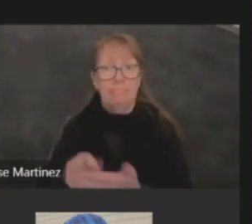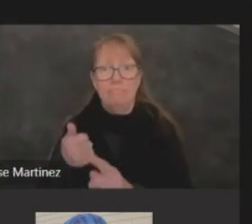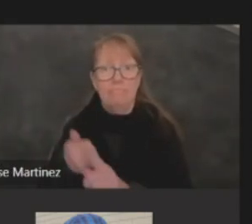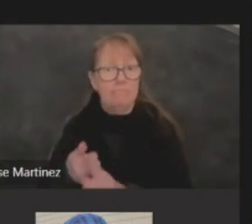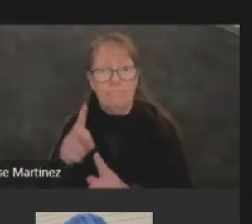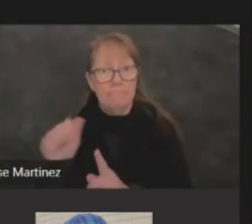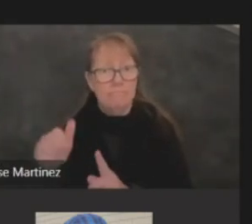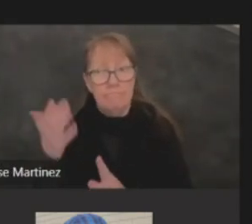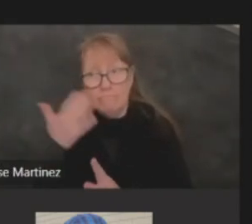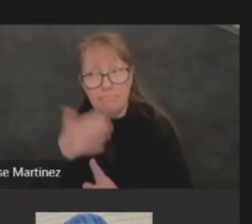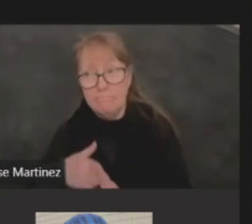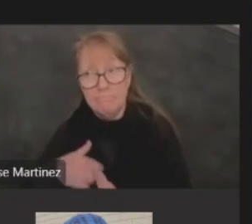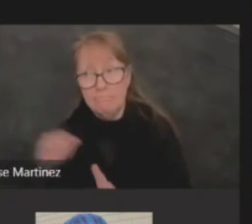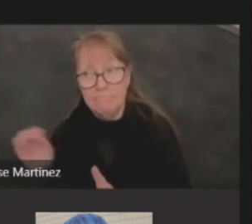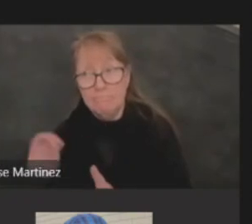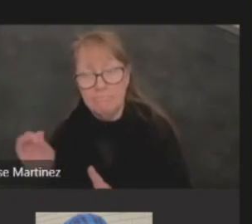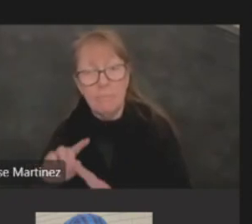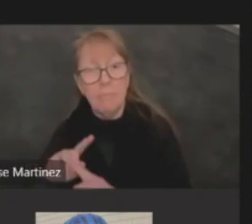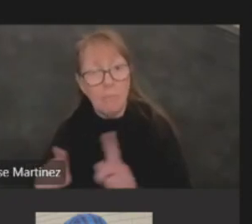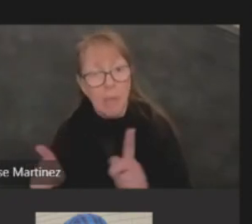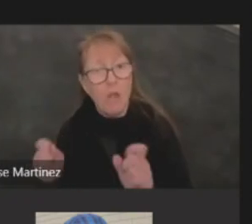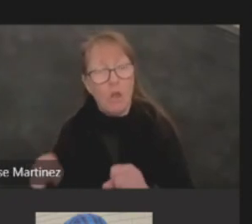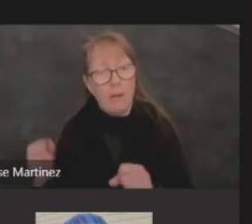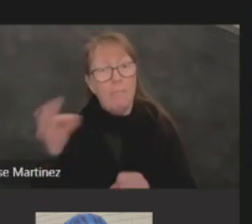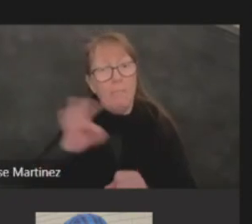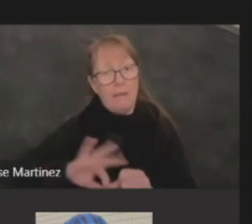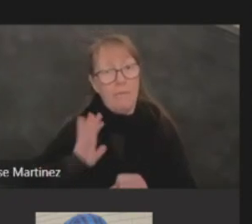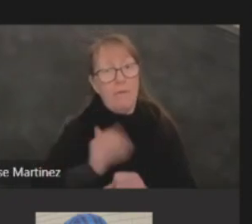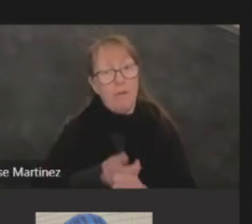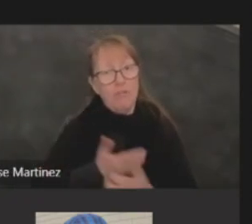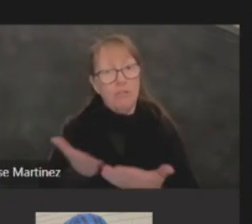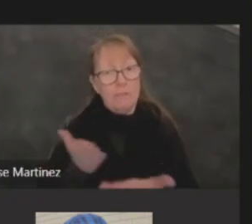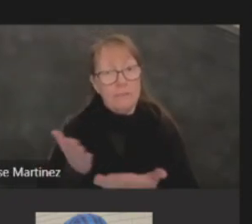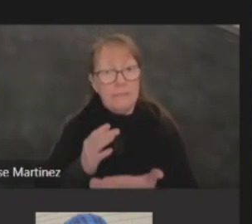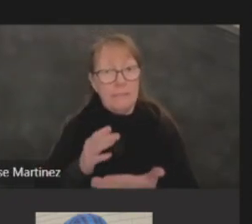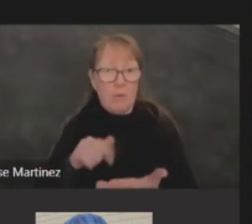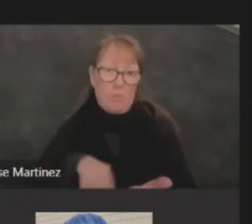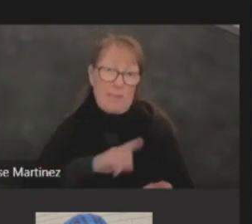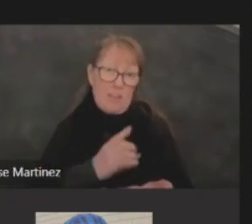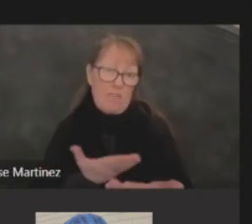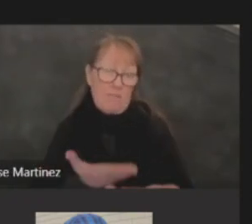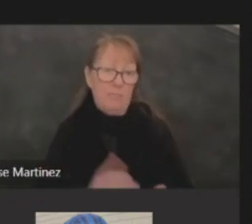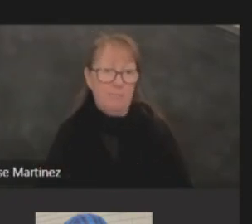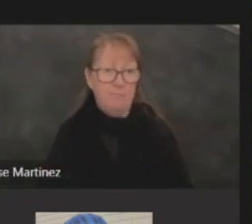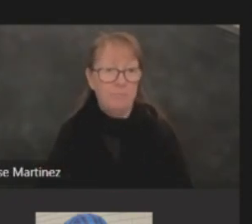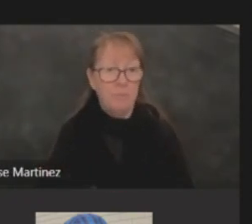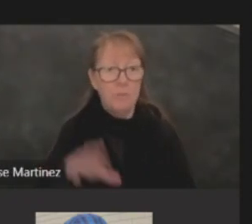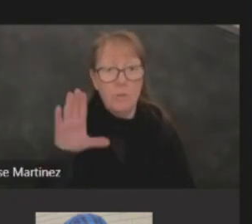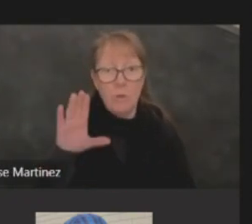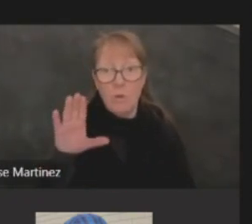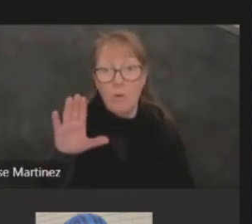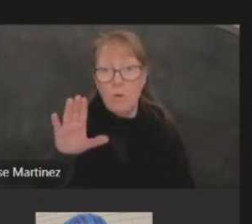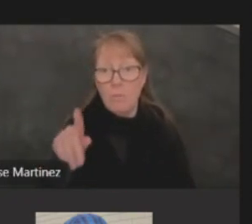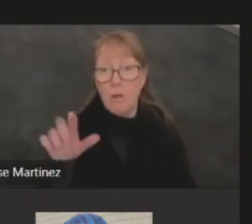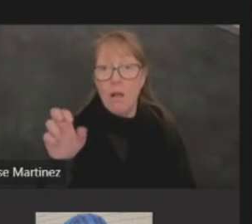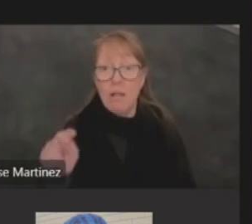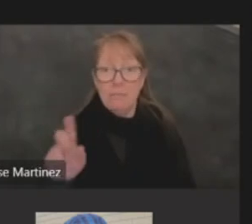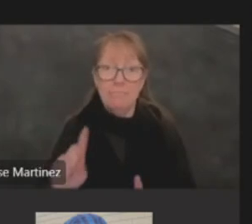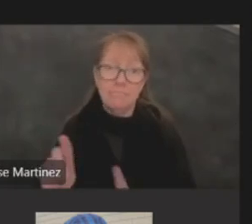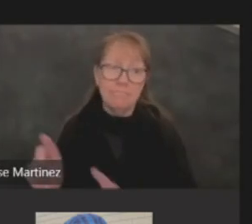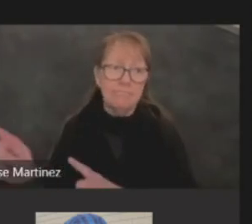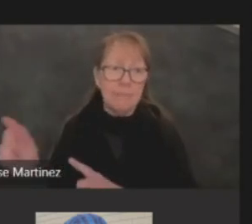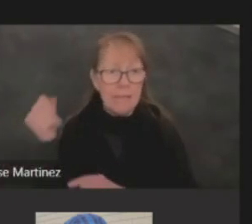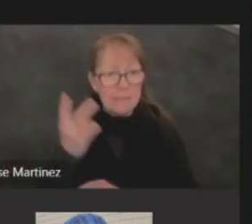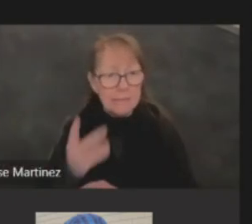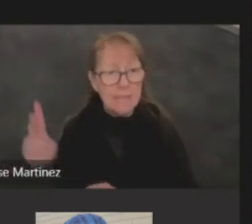as someone with a disability, but could make use of some of the services that the city has to offer. So Colleen will be hitting a dozen or so libraries over the next